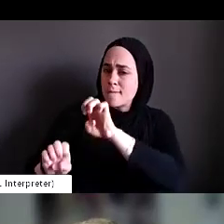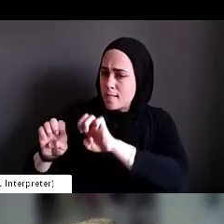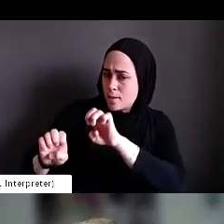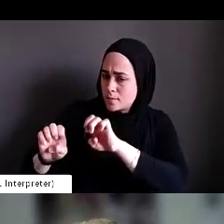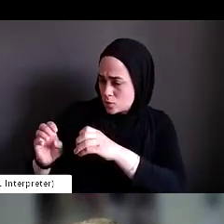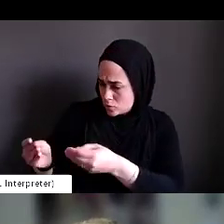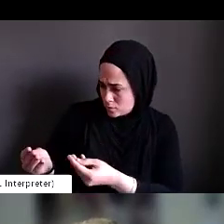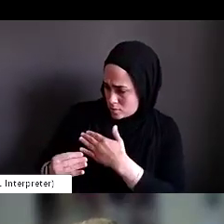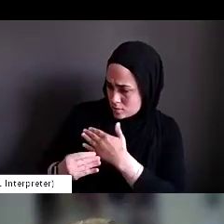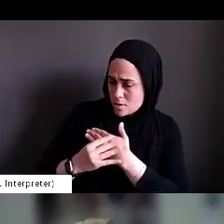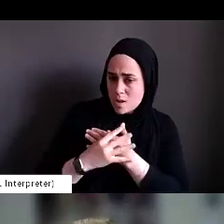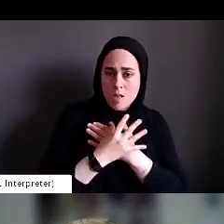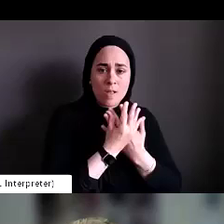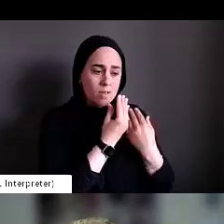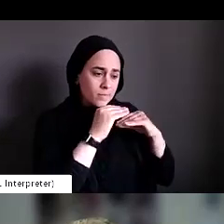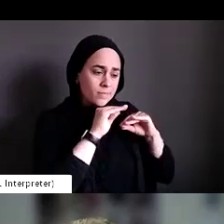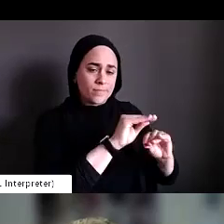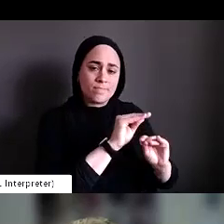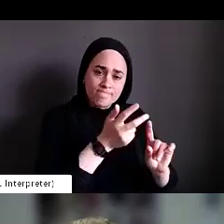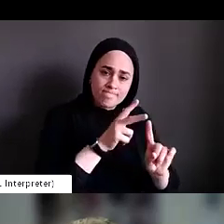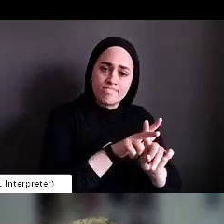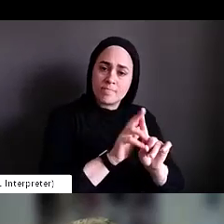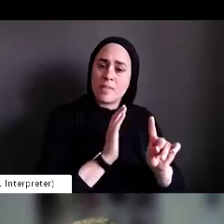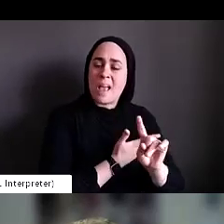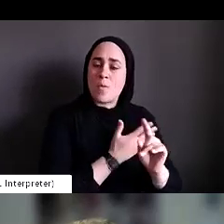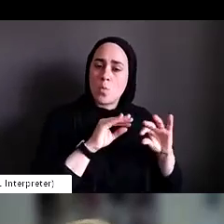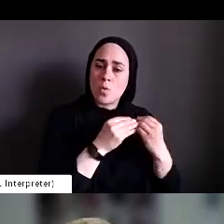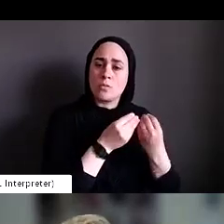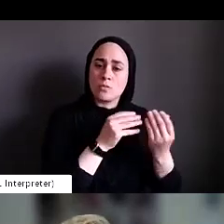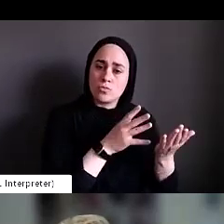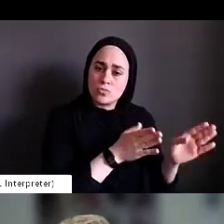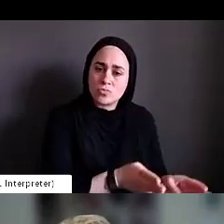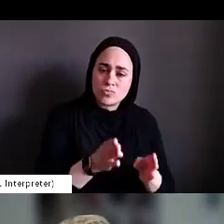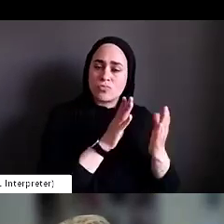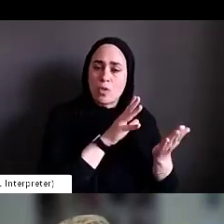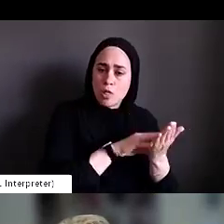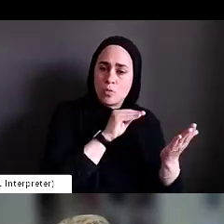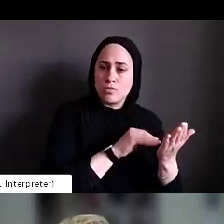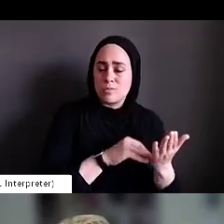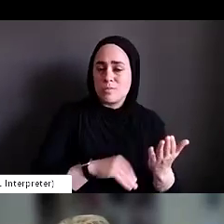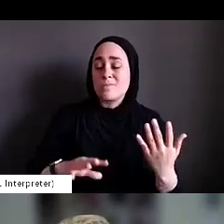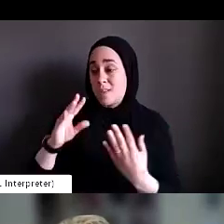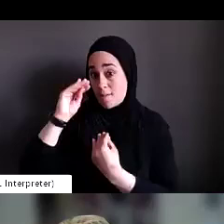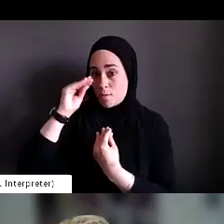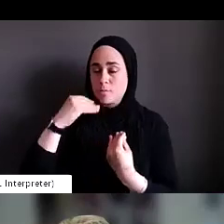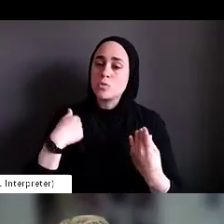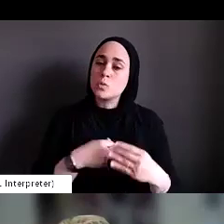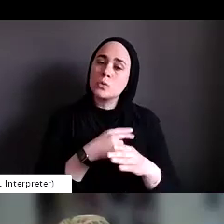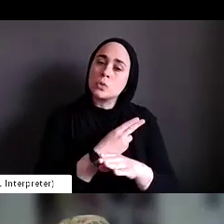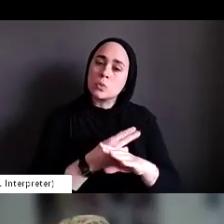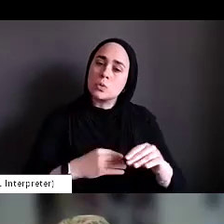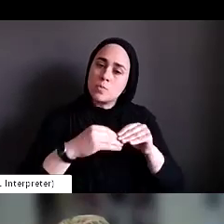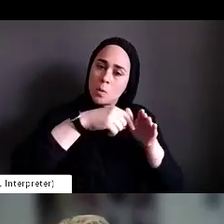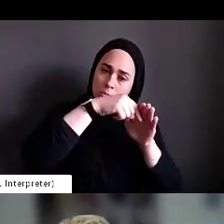and feeding it into our organizational learning. So we're using the information more deeply at every level